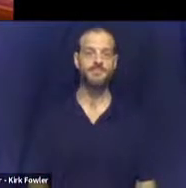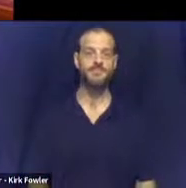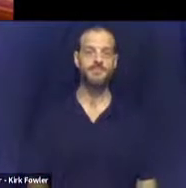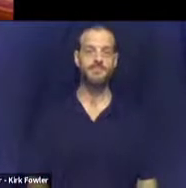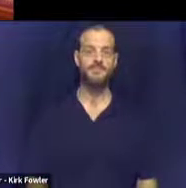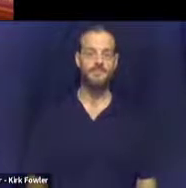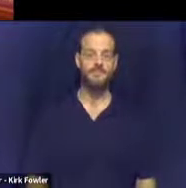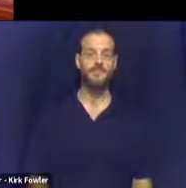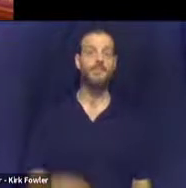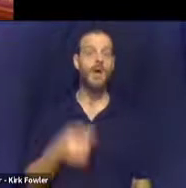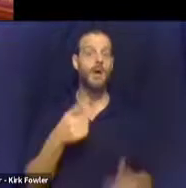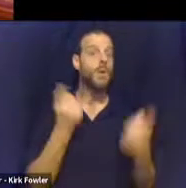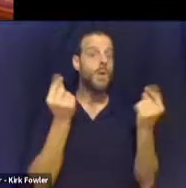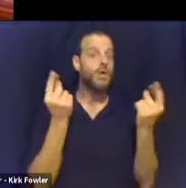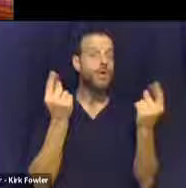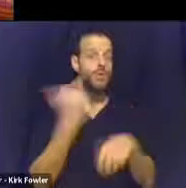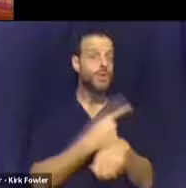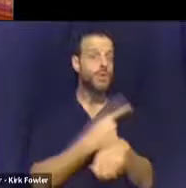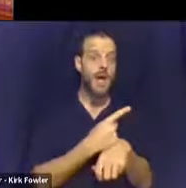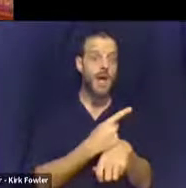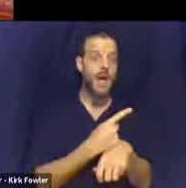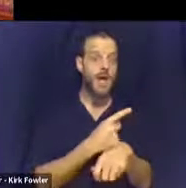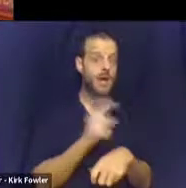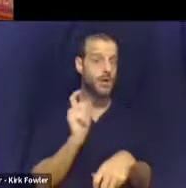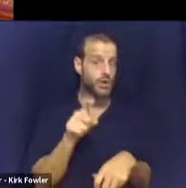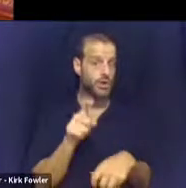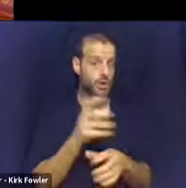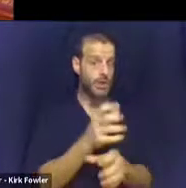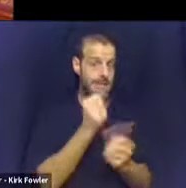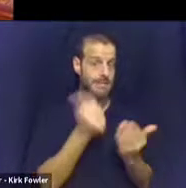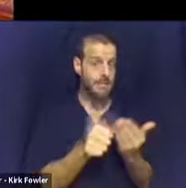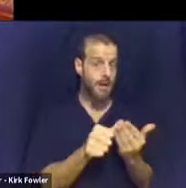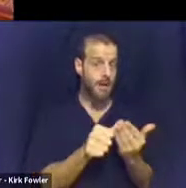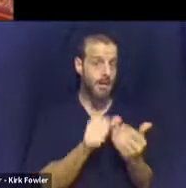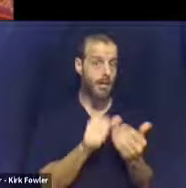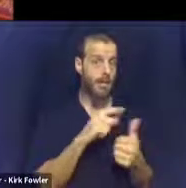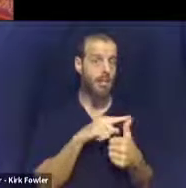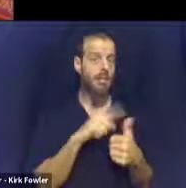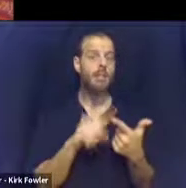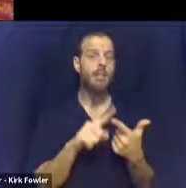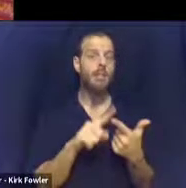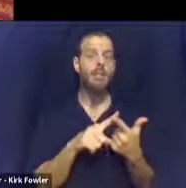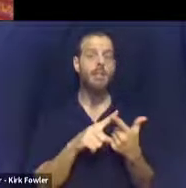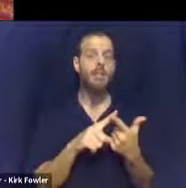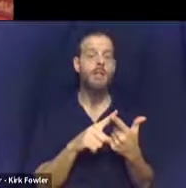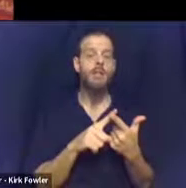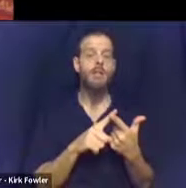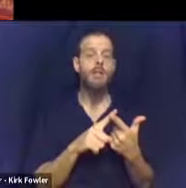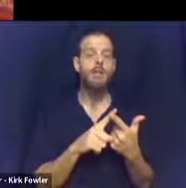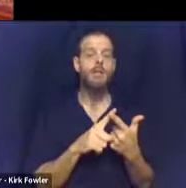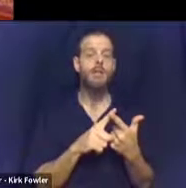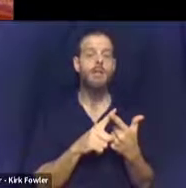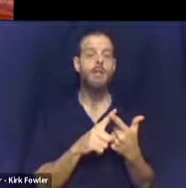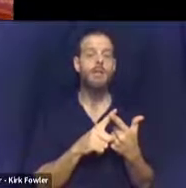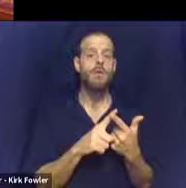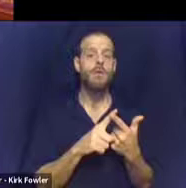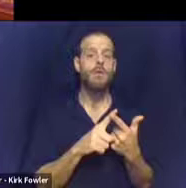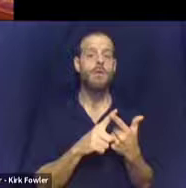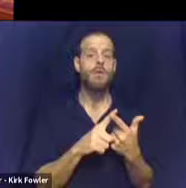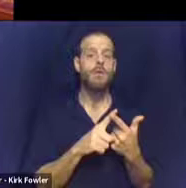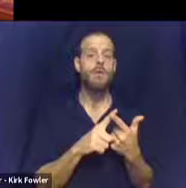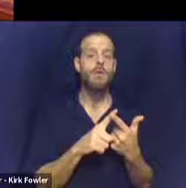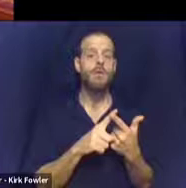Should you get the mail? She's trying to say that she can't see. Shred.